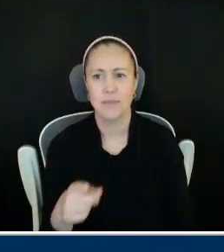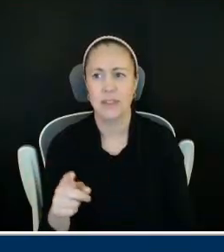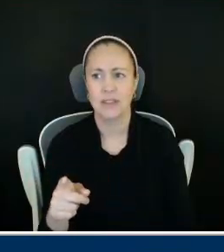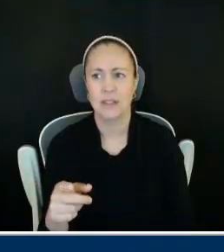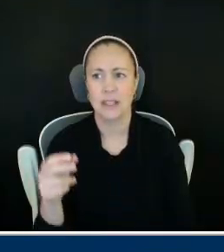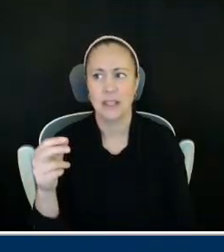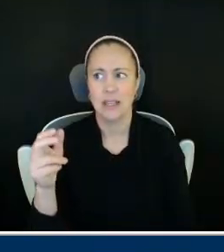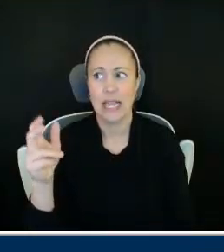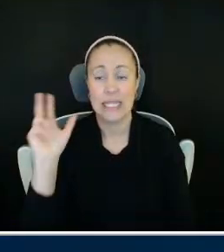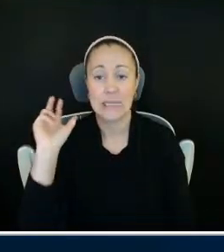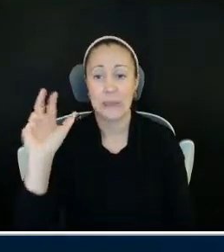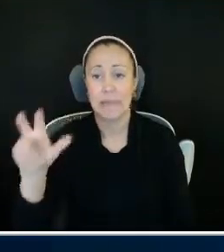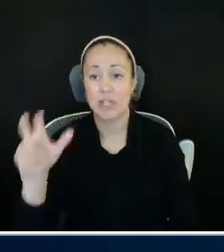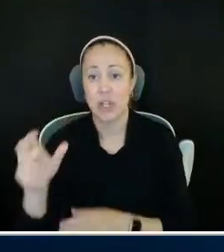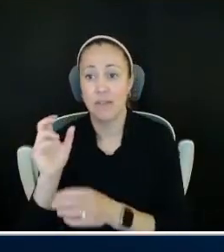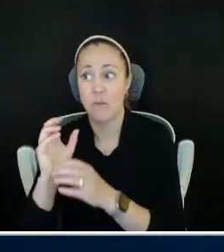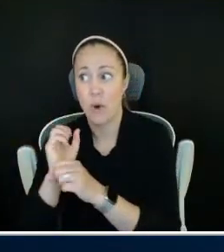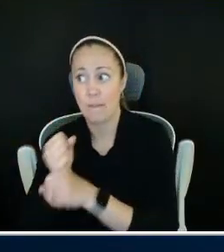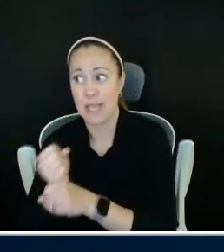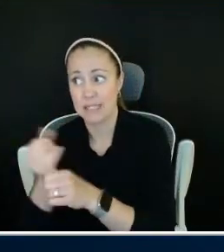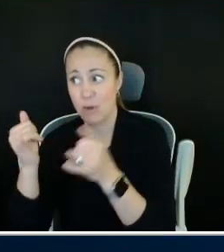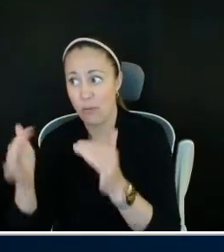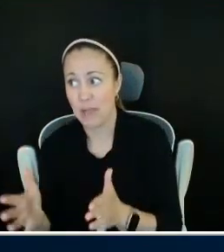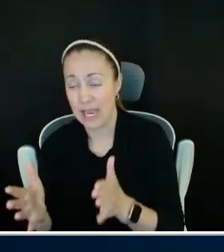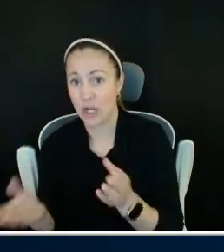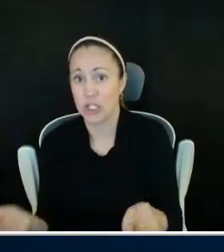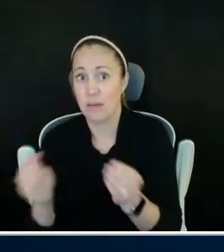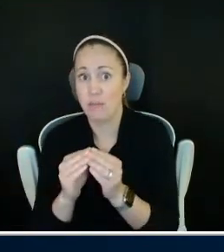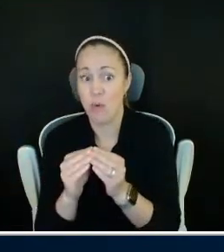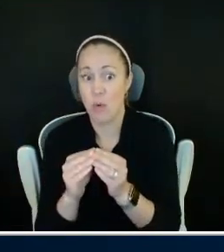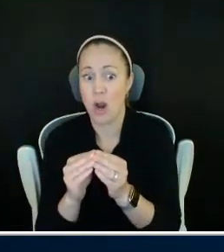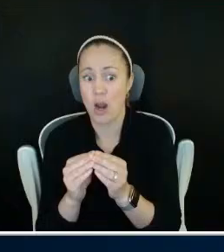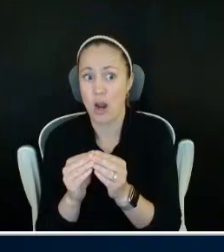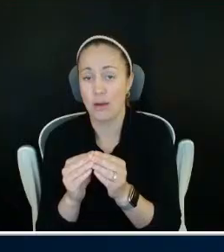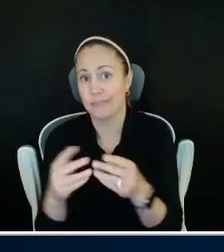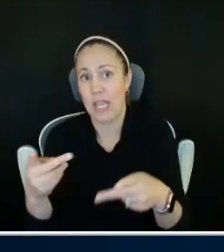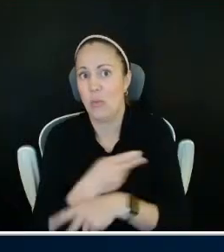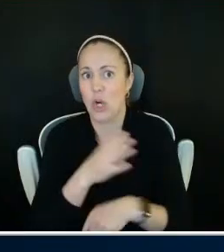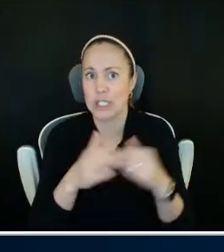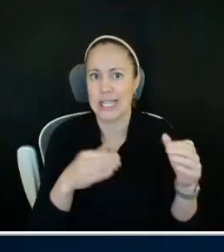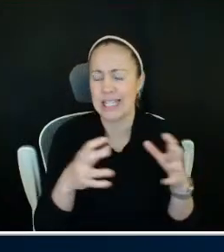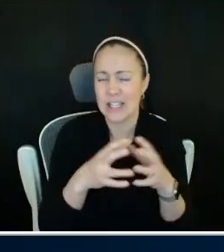players more taxing on the arm than softball players, or does it put the same strain on the arm?